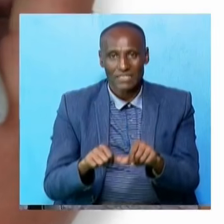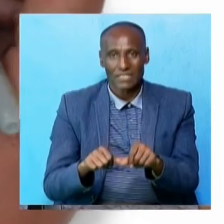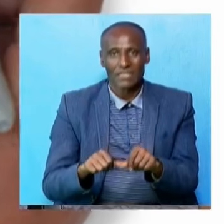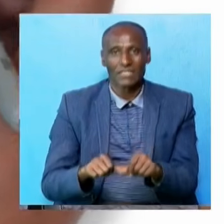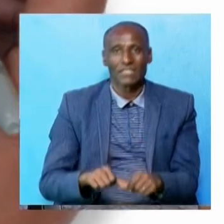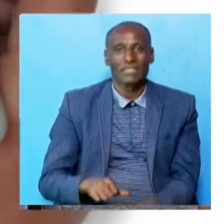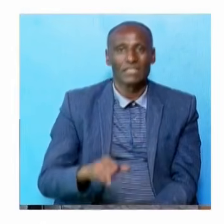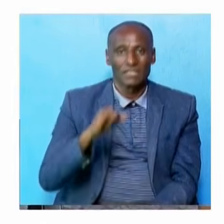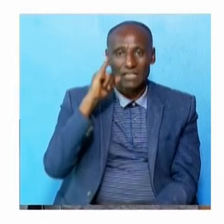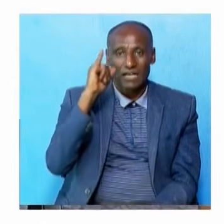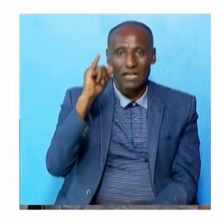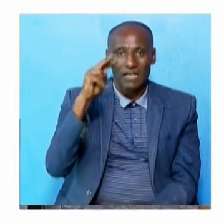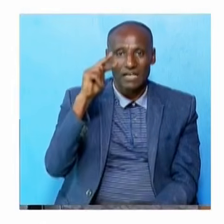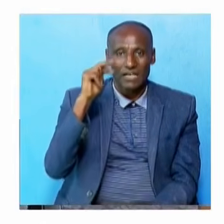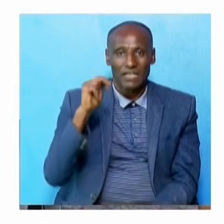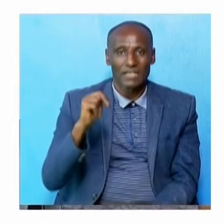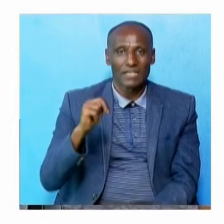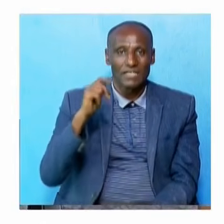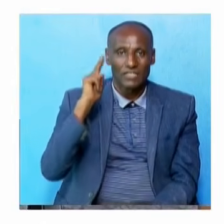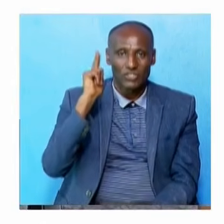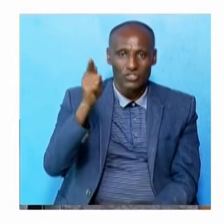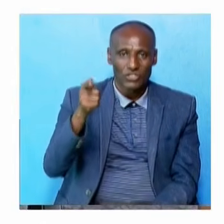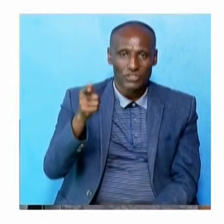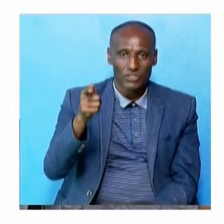what? ing